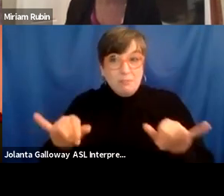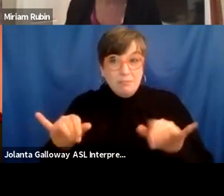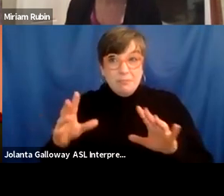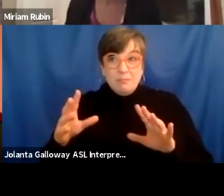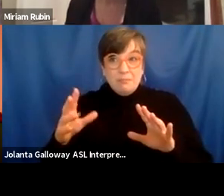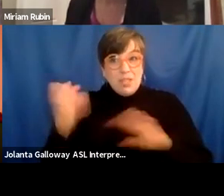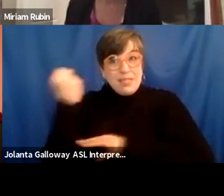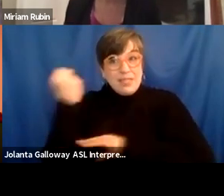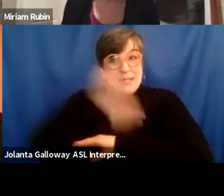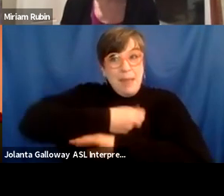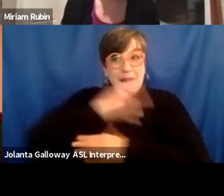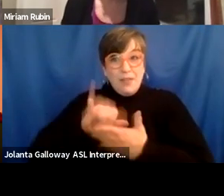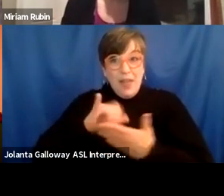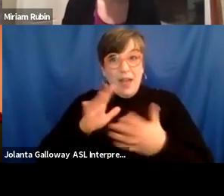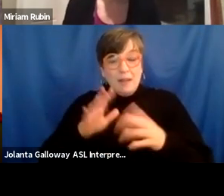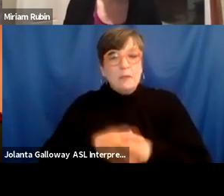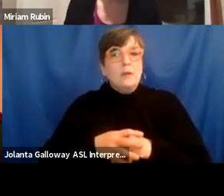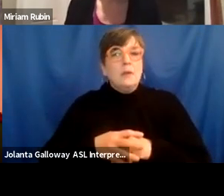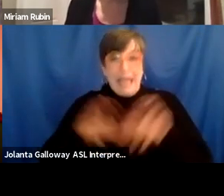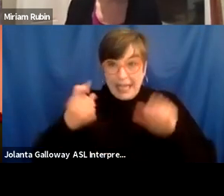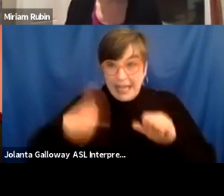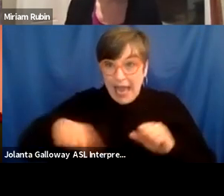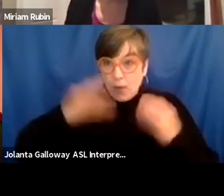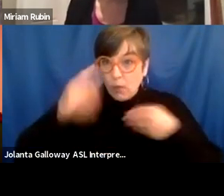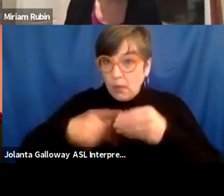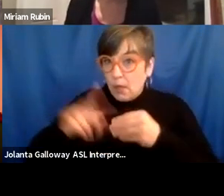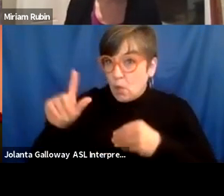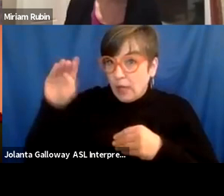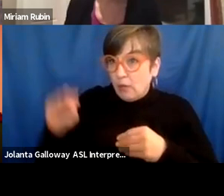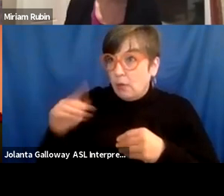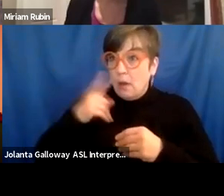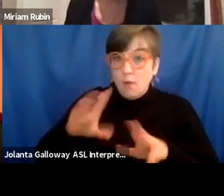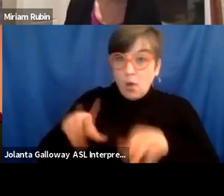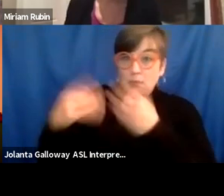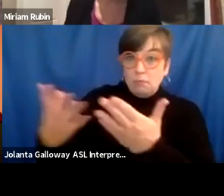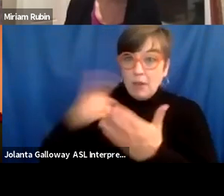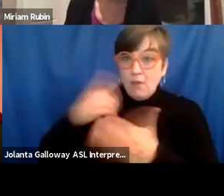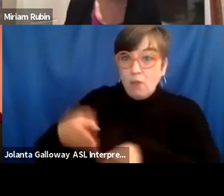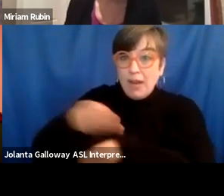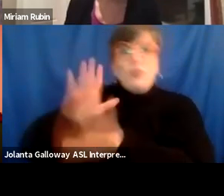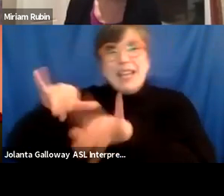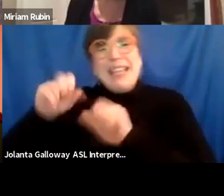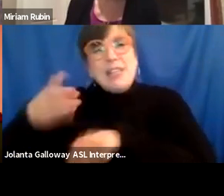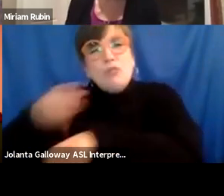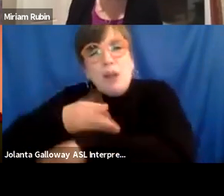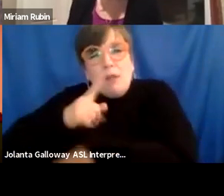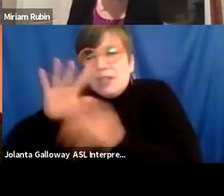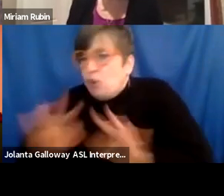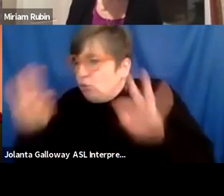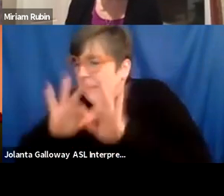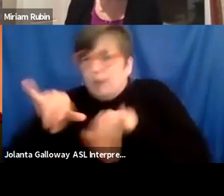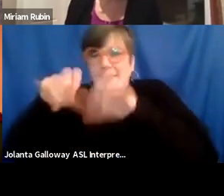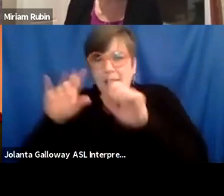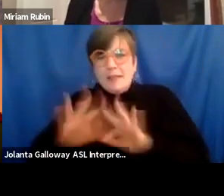Can we think about this $123 million, not just for what it can provide for recovery, which is critical and important and we need to